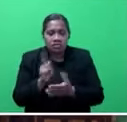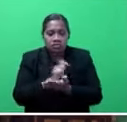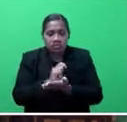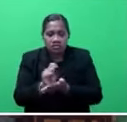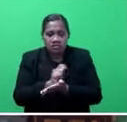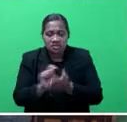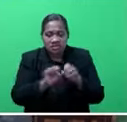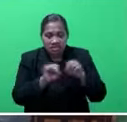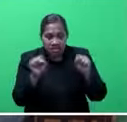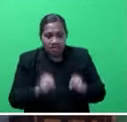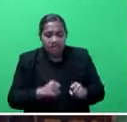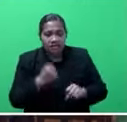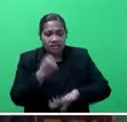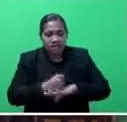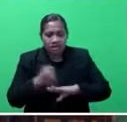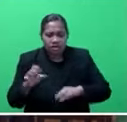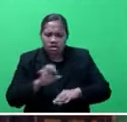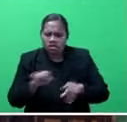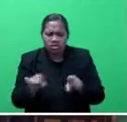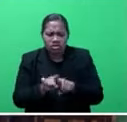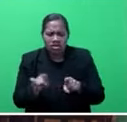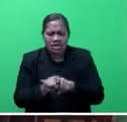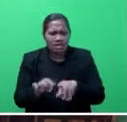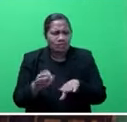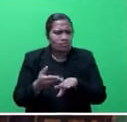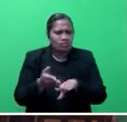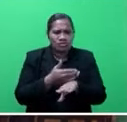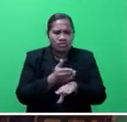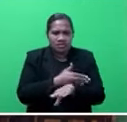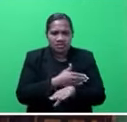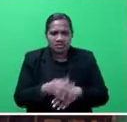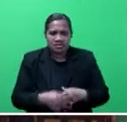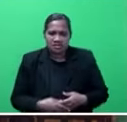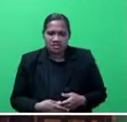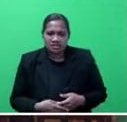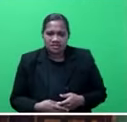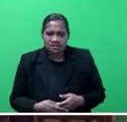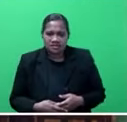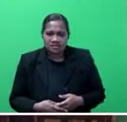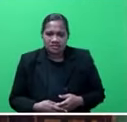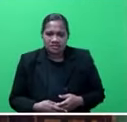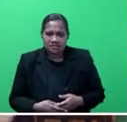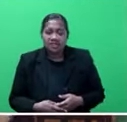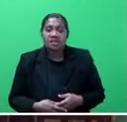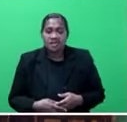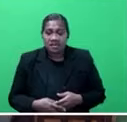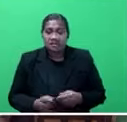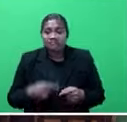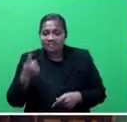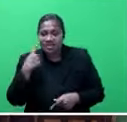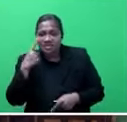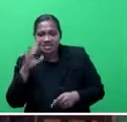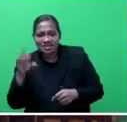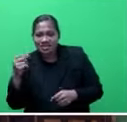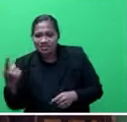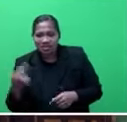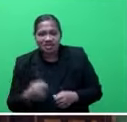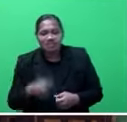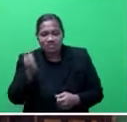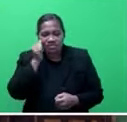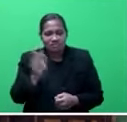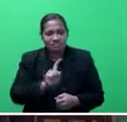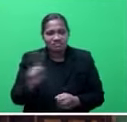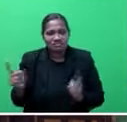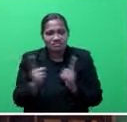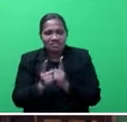government operate. Not like previously, nudge, nudge, wink, wink. Come and go and see somebody, see the Prime Minister, see some minister, and